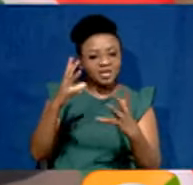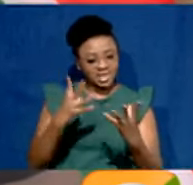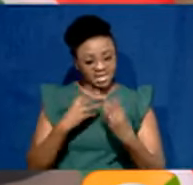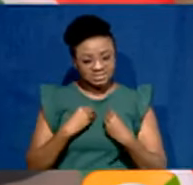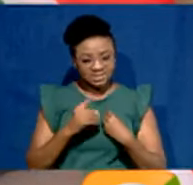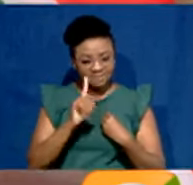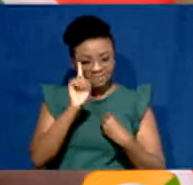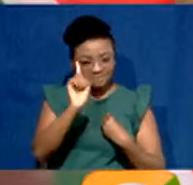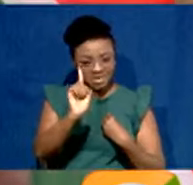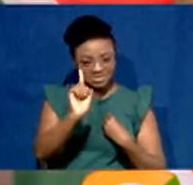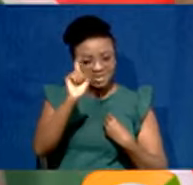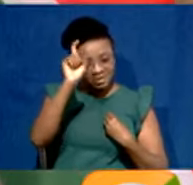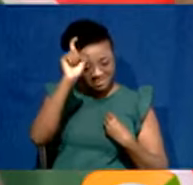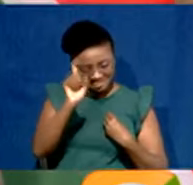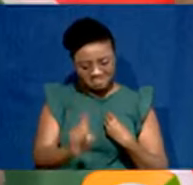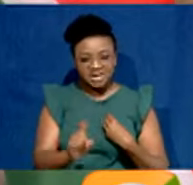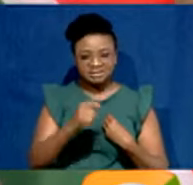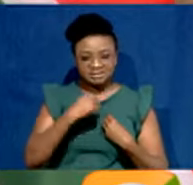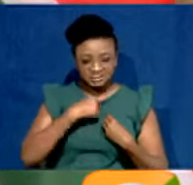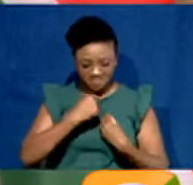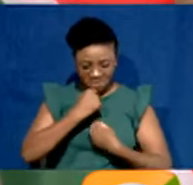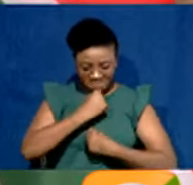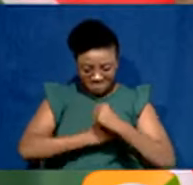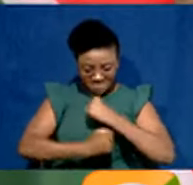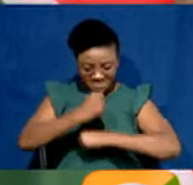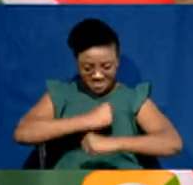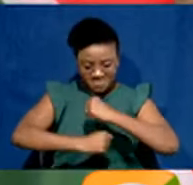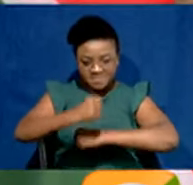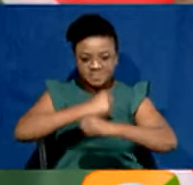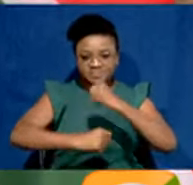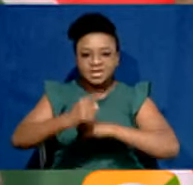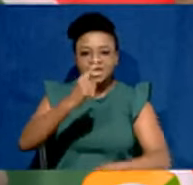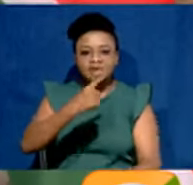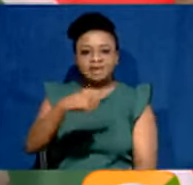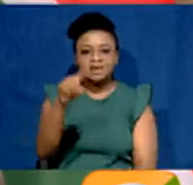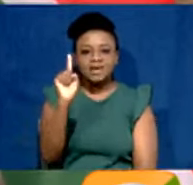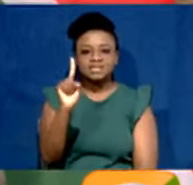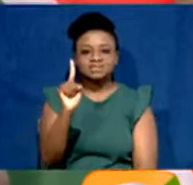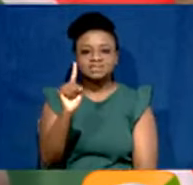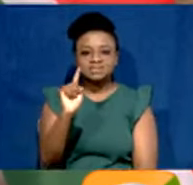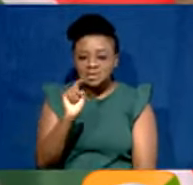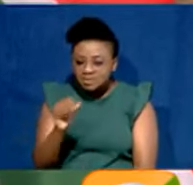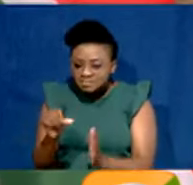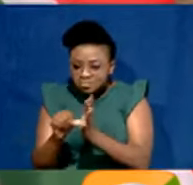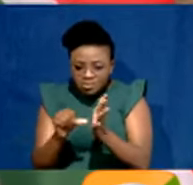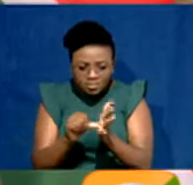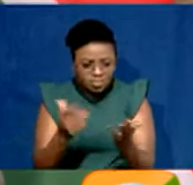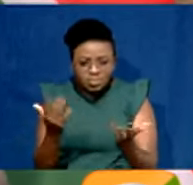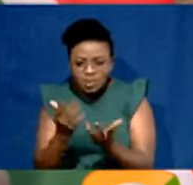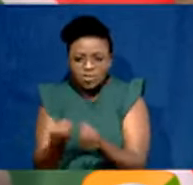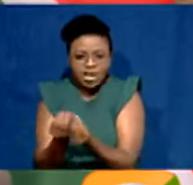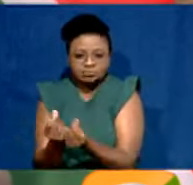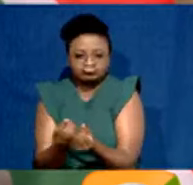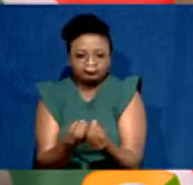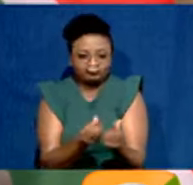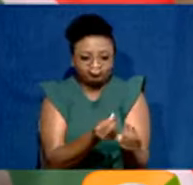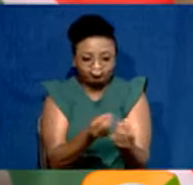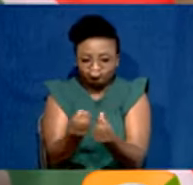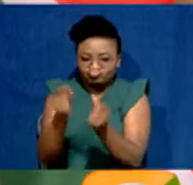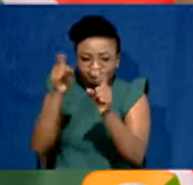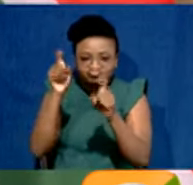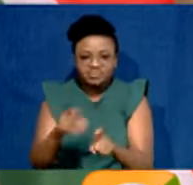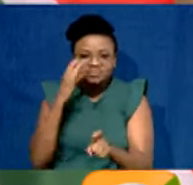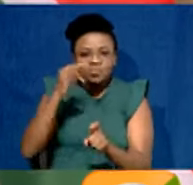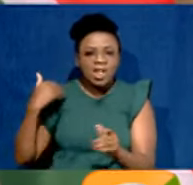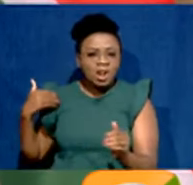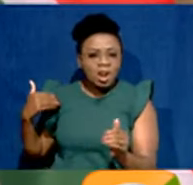thing. I must do what is right, and I must sort out our country. It is, we've been